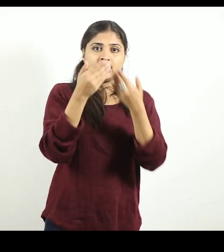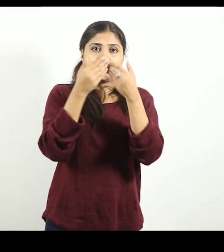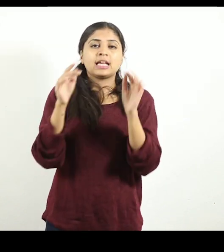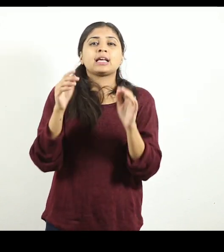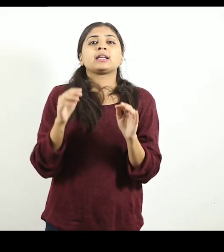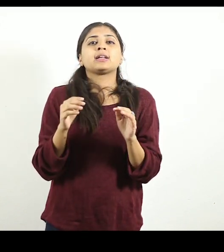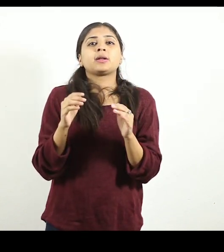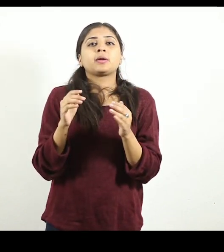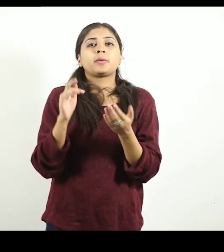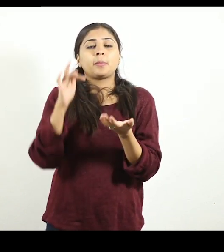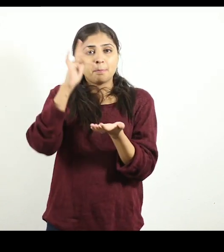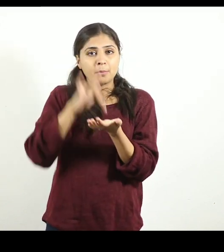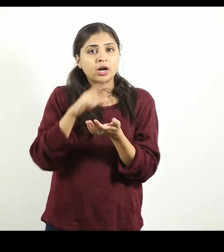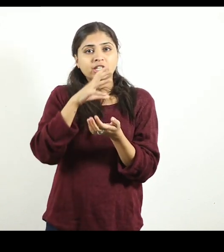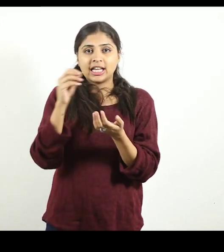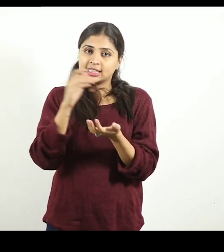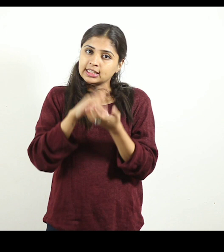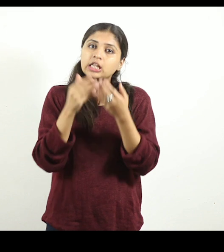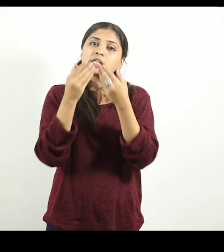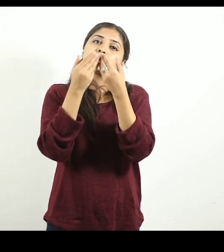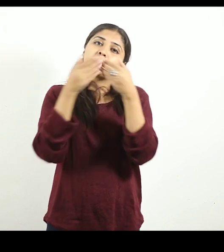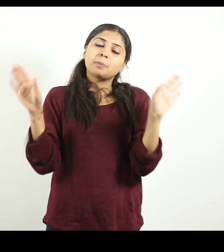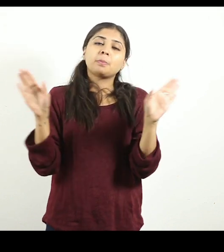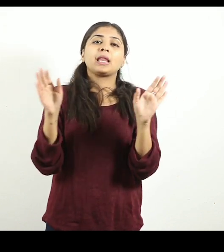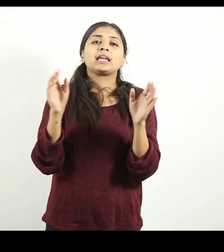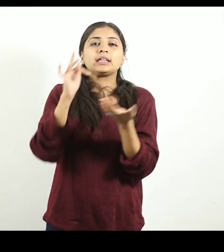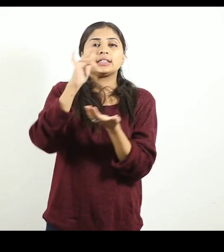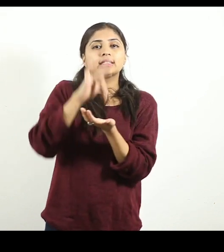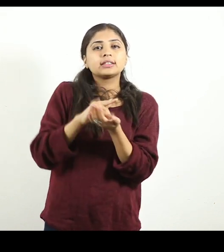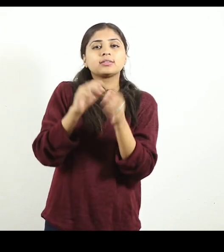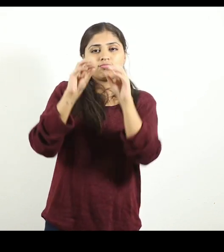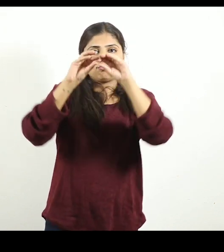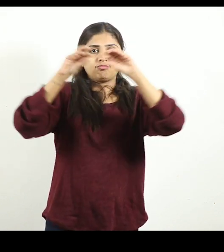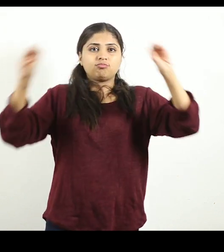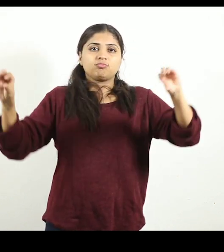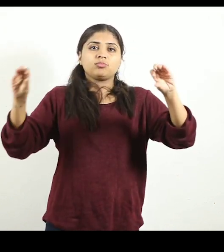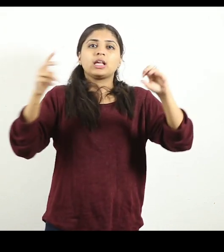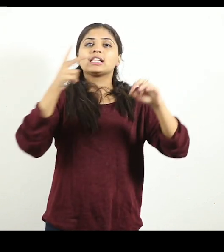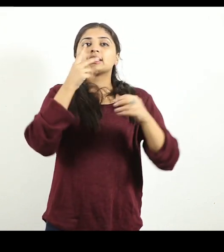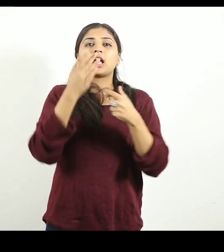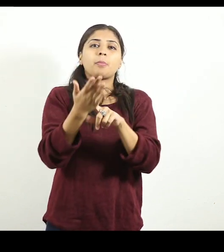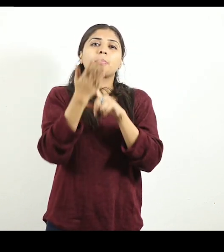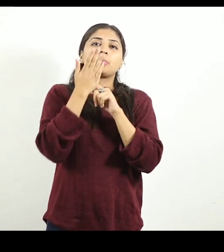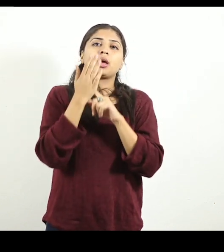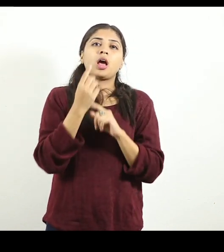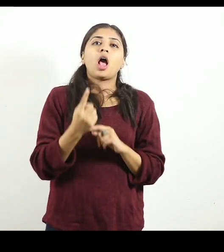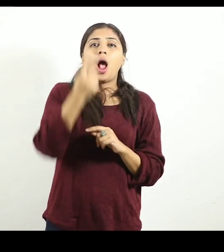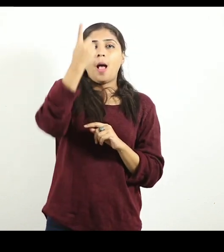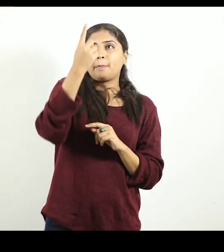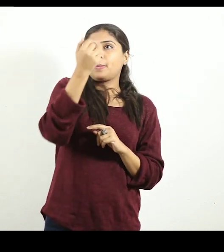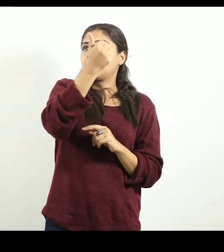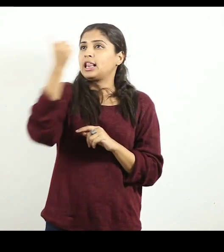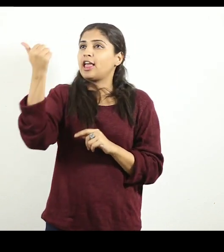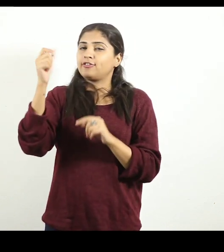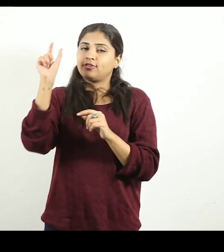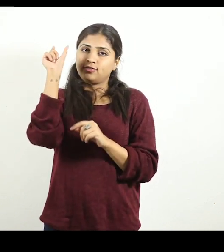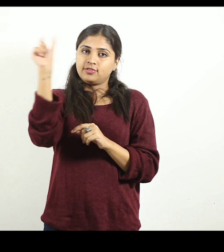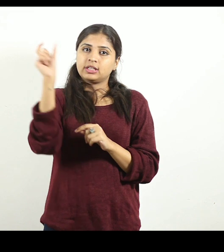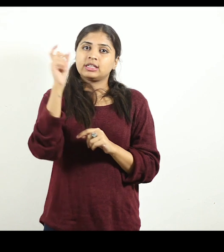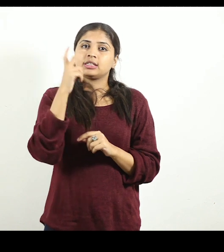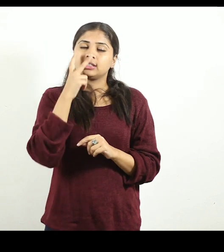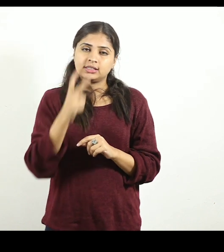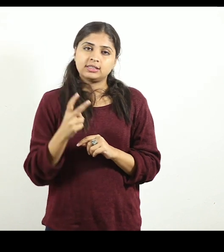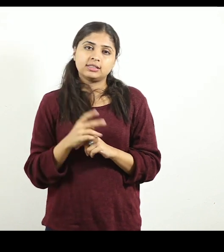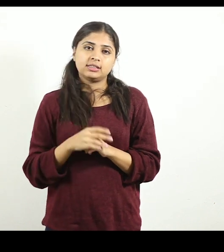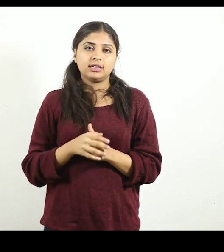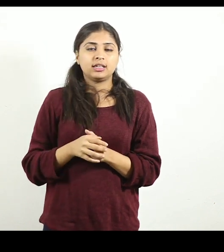click Merge and Center. The cell will split and the content of the merged cell will appear in the upper left cell of the range of